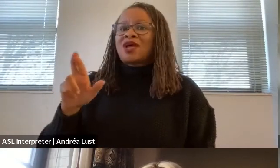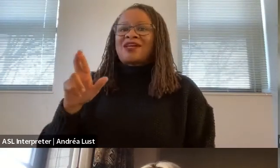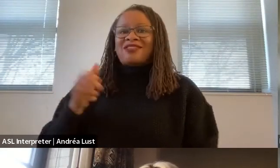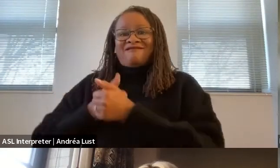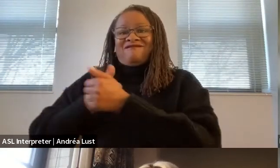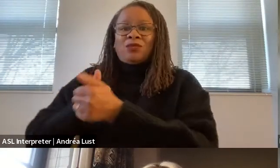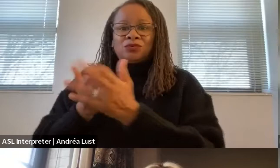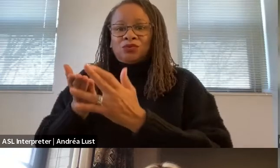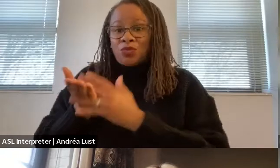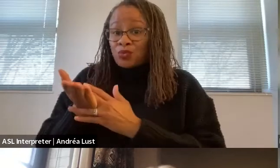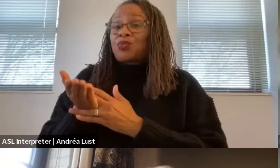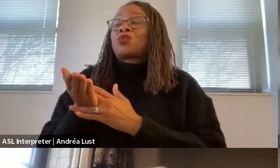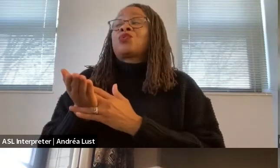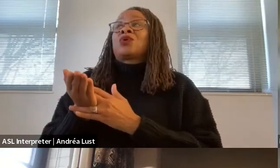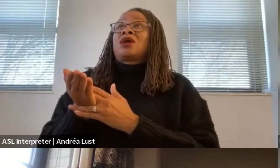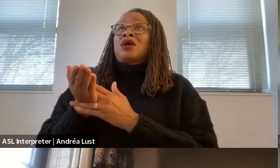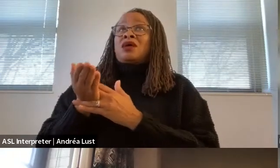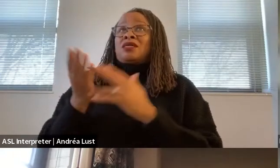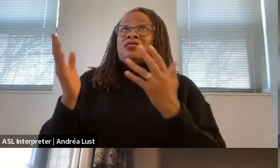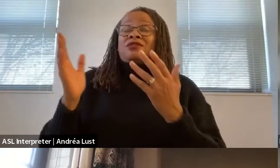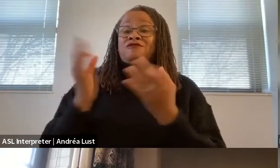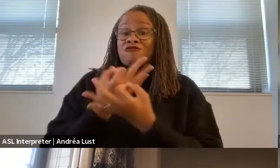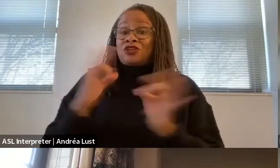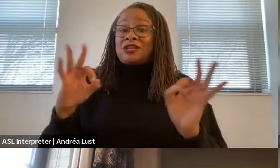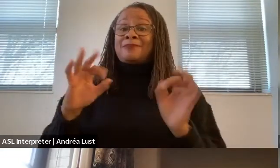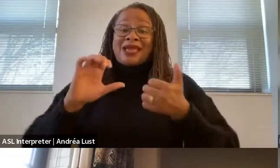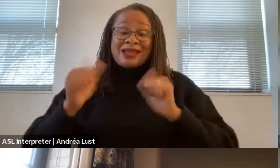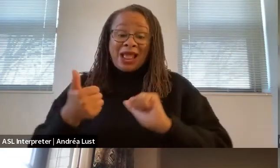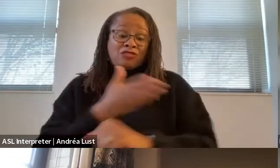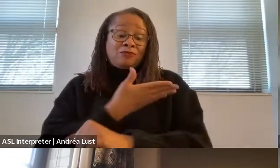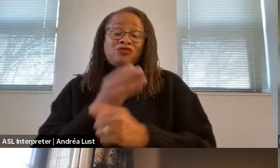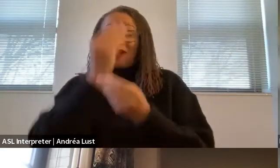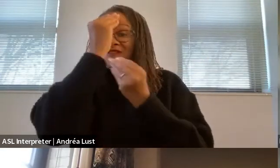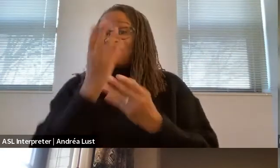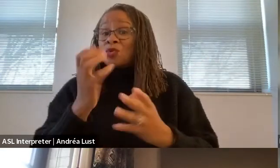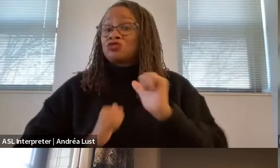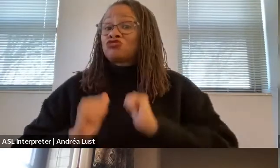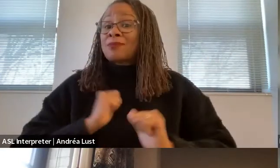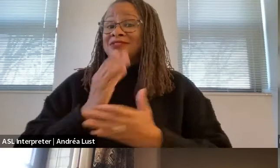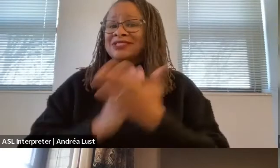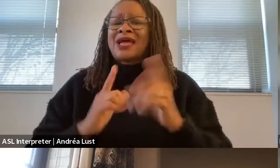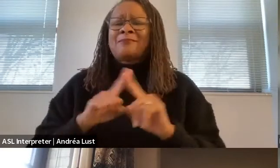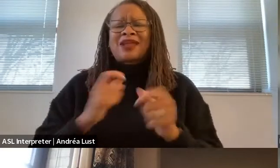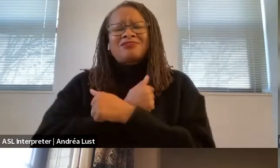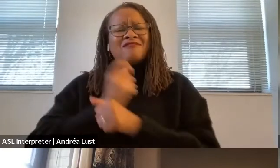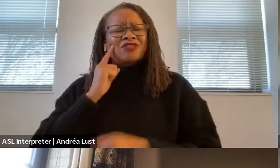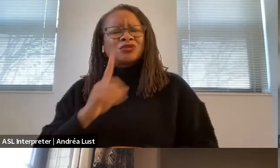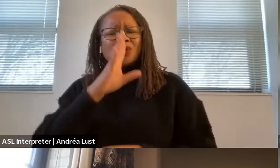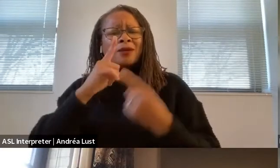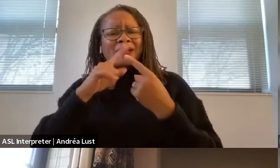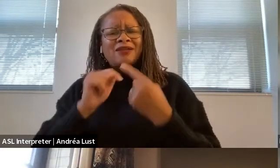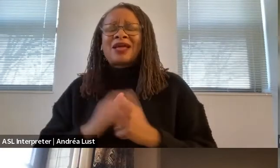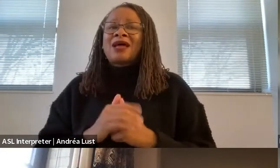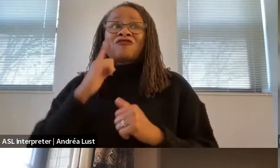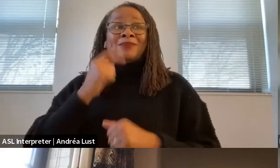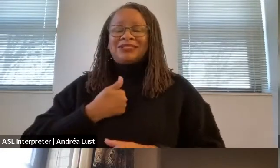and how the music obviously informs the drama of the scene. But I'd love for you to talk about it, because to me, it was very